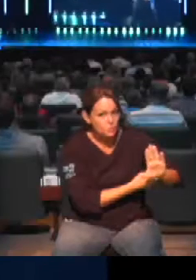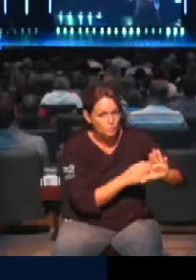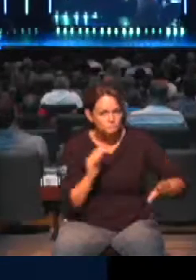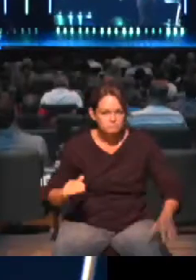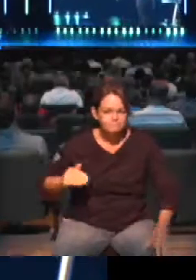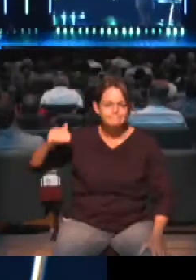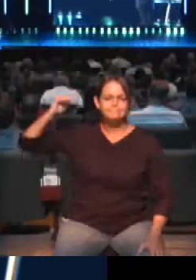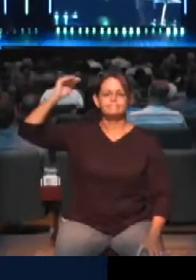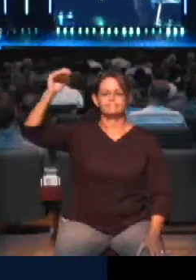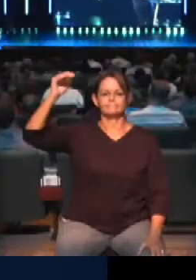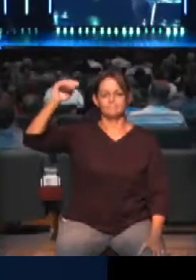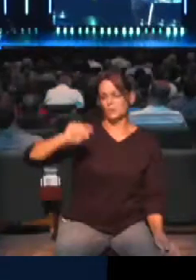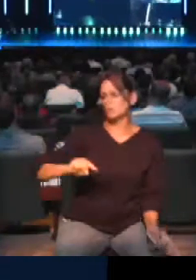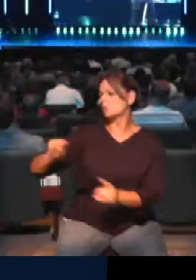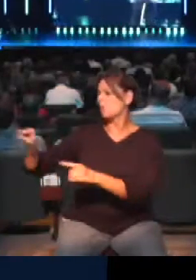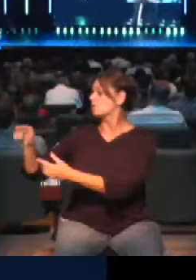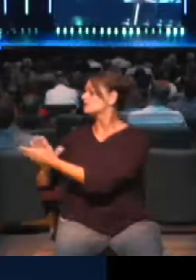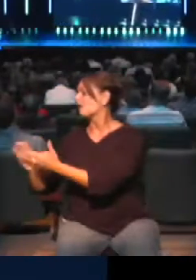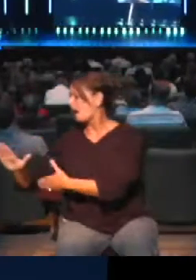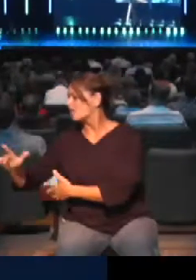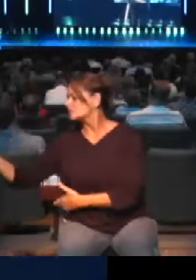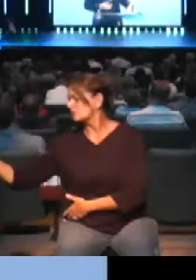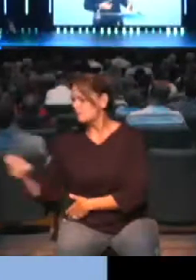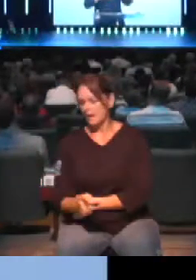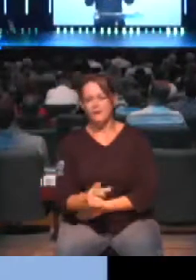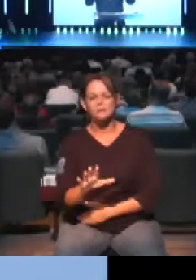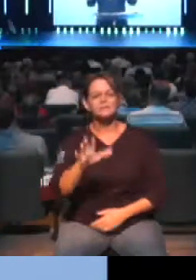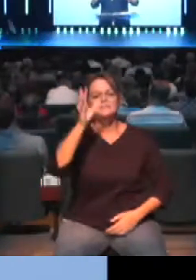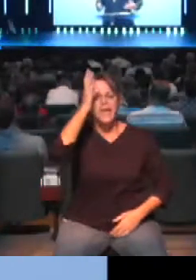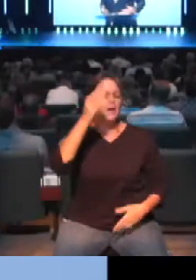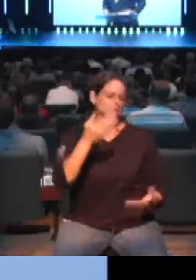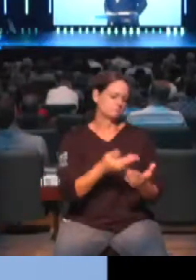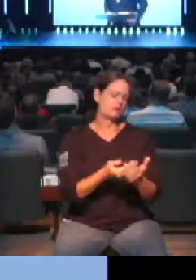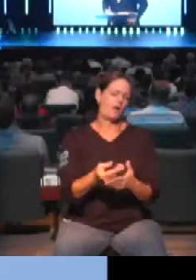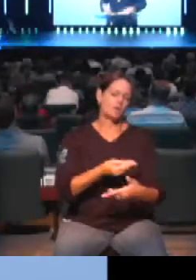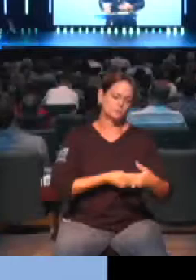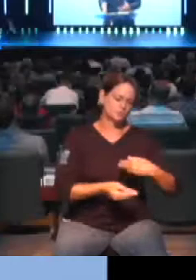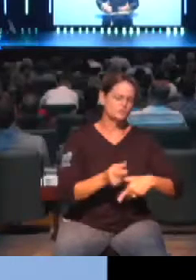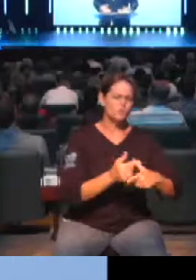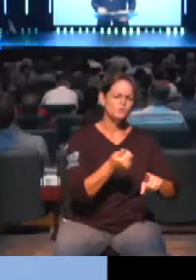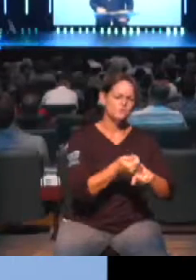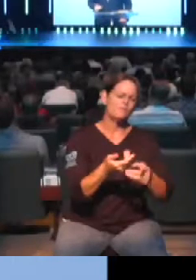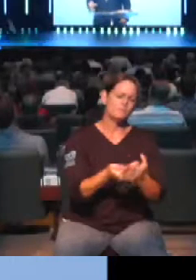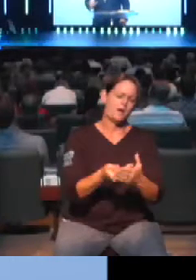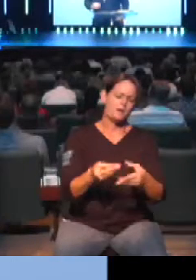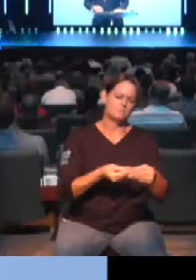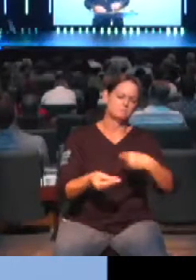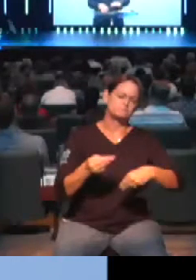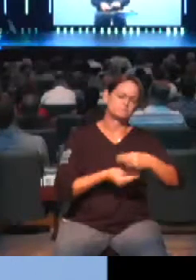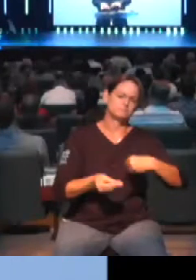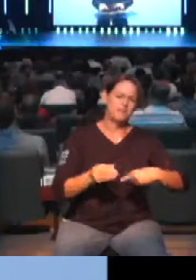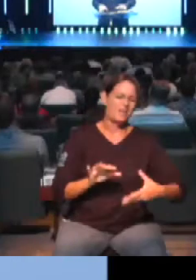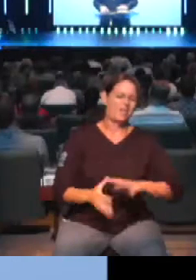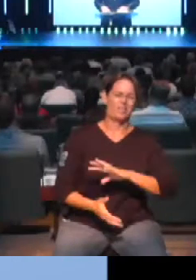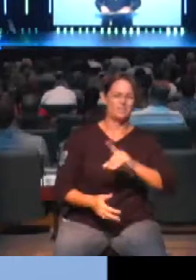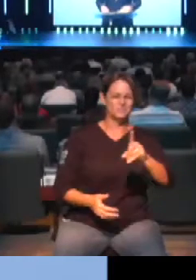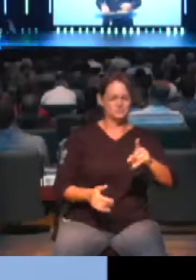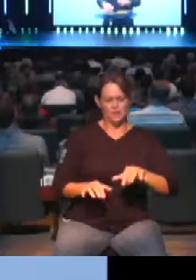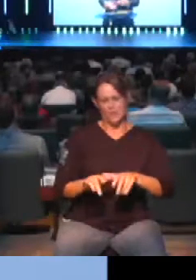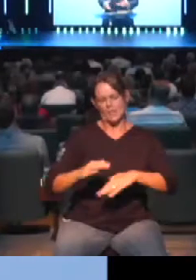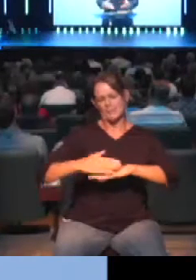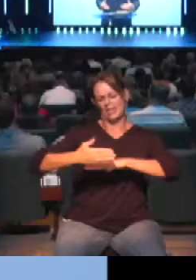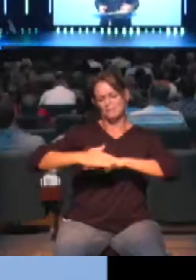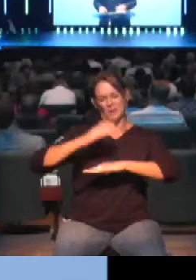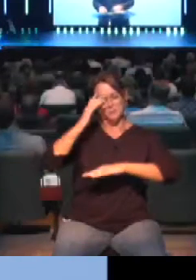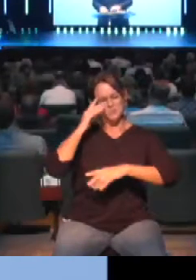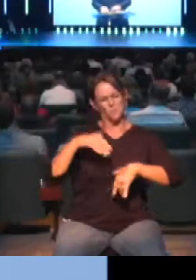comes back, and the dad says, hey, will you take over the books? You know, you got this college degree now, so the books have always been messed up. Get you one of them laptop